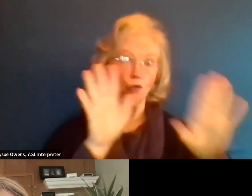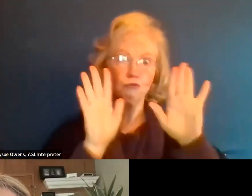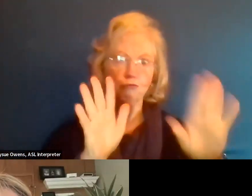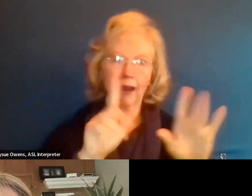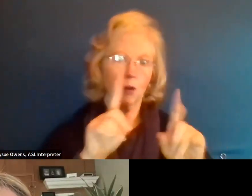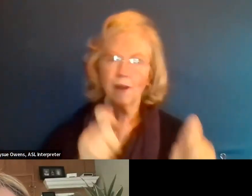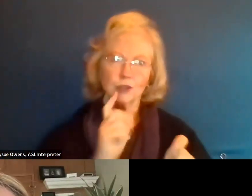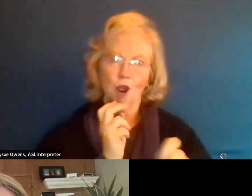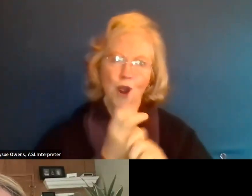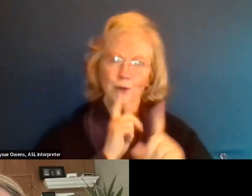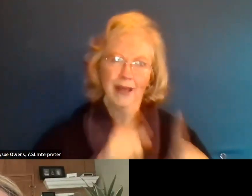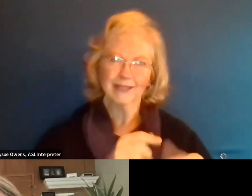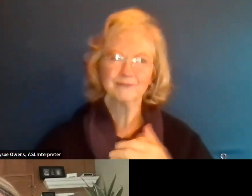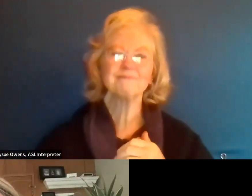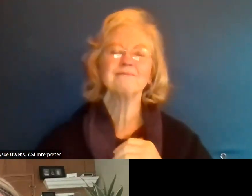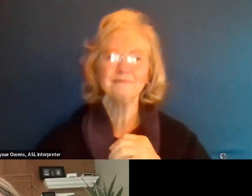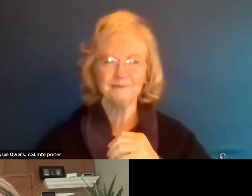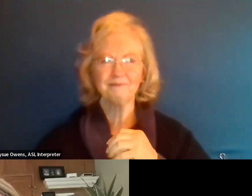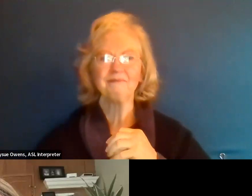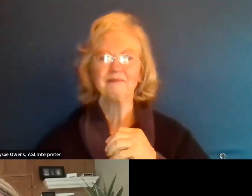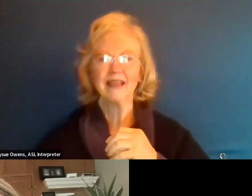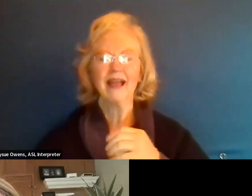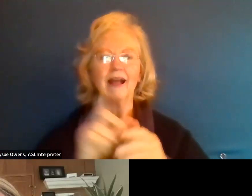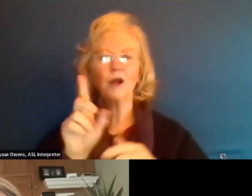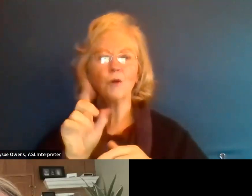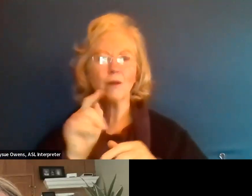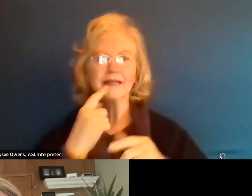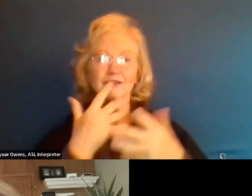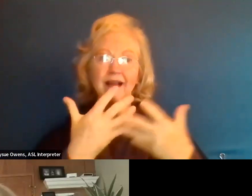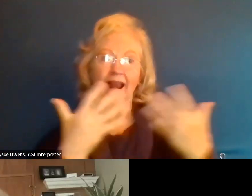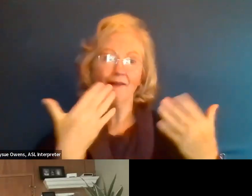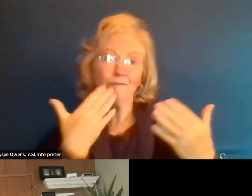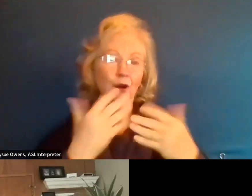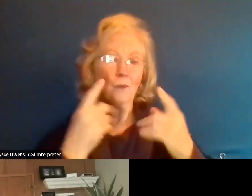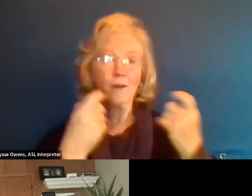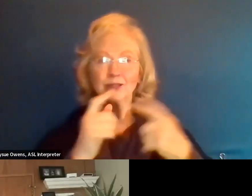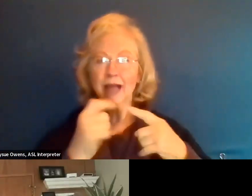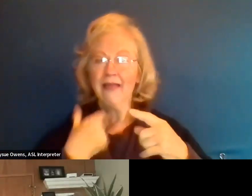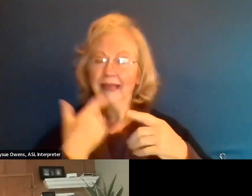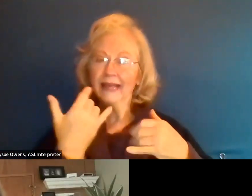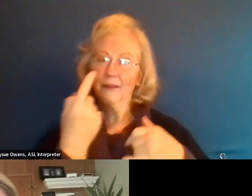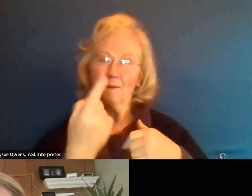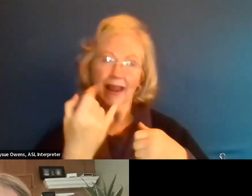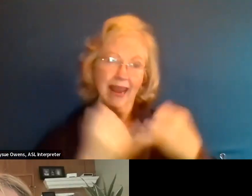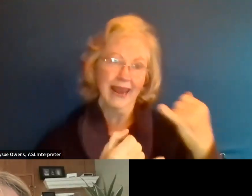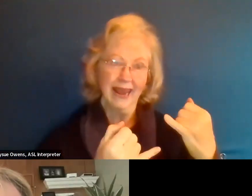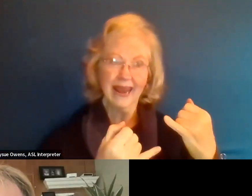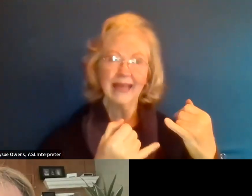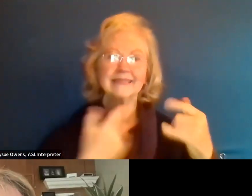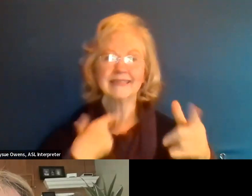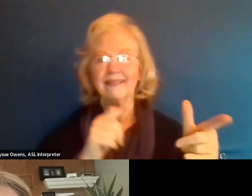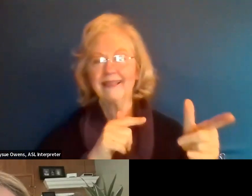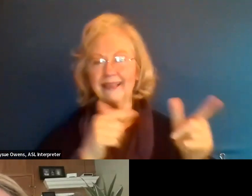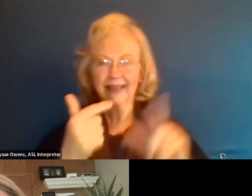hard to answer. Lots of good questions. In the interest of time, maybe let's take one more question and then we'll turn it over